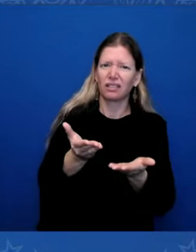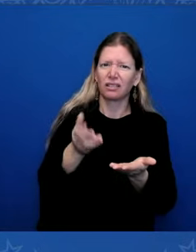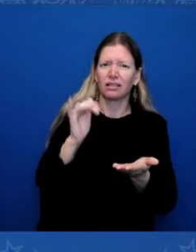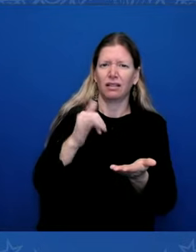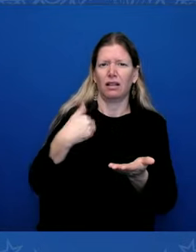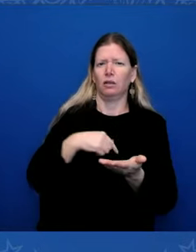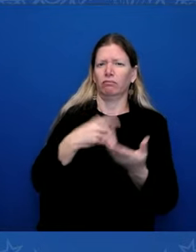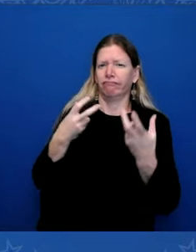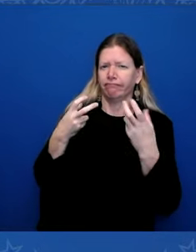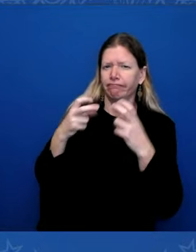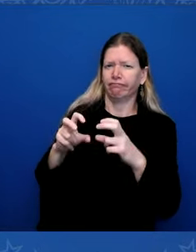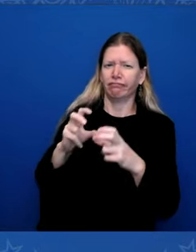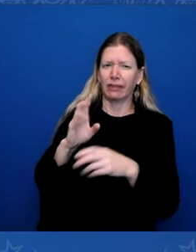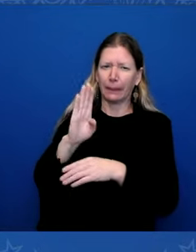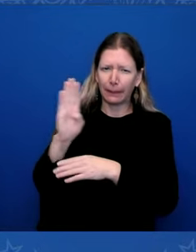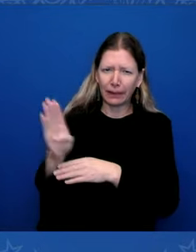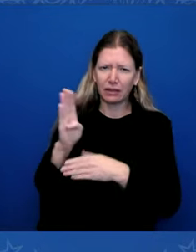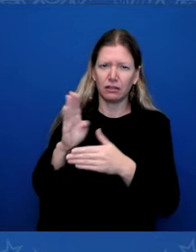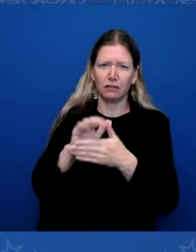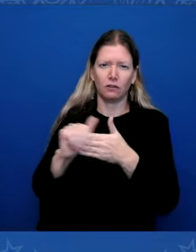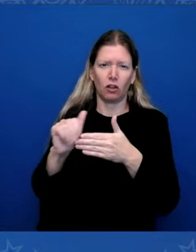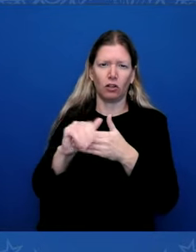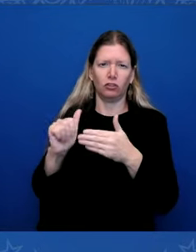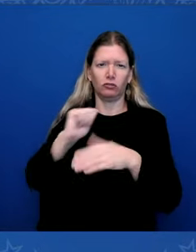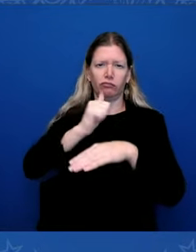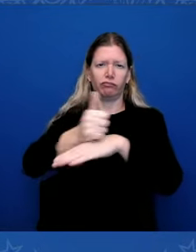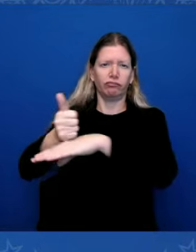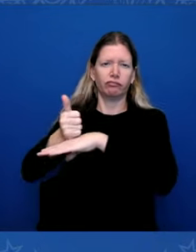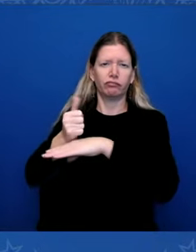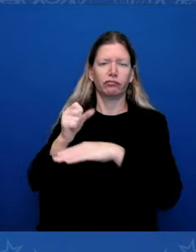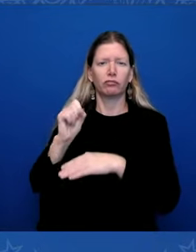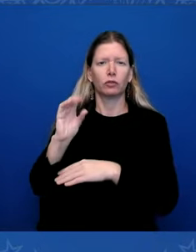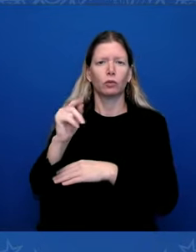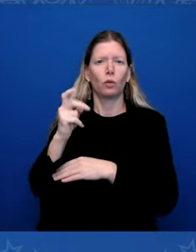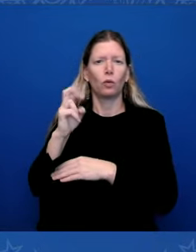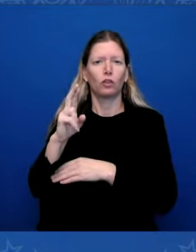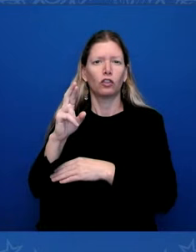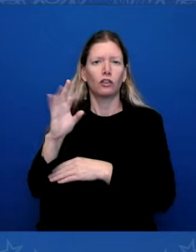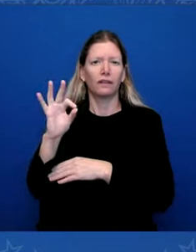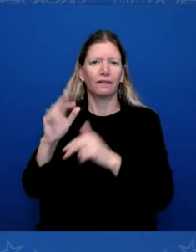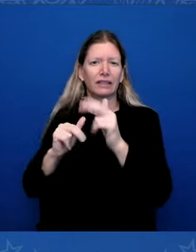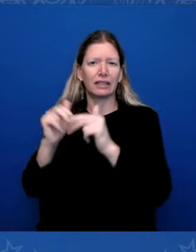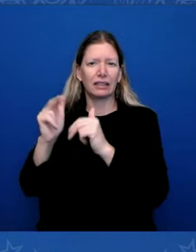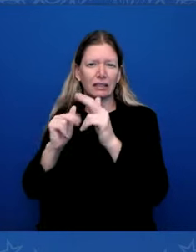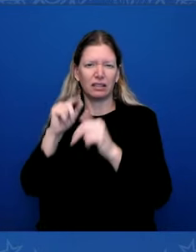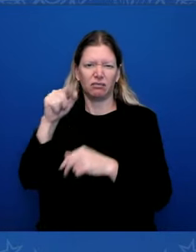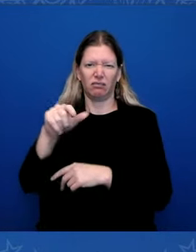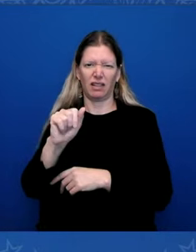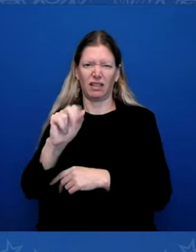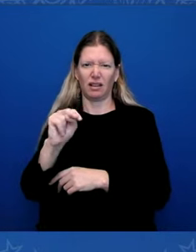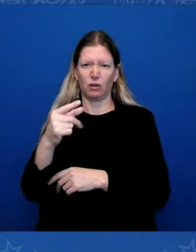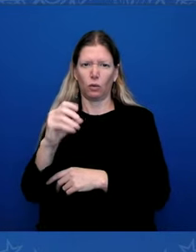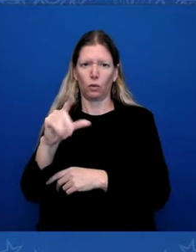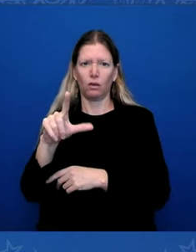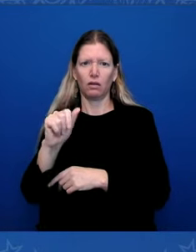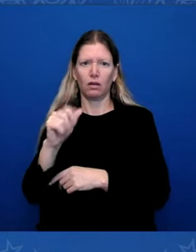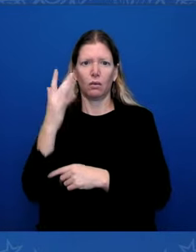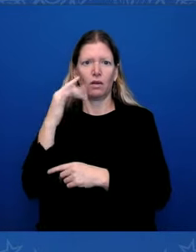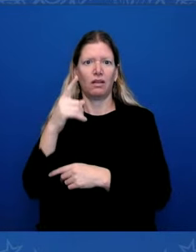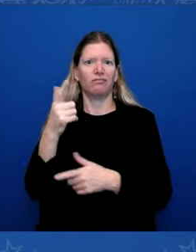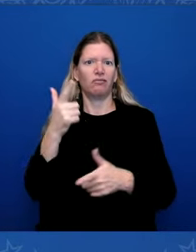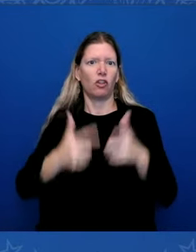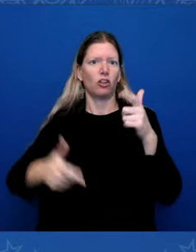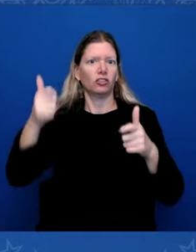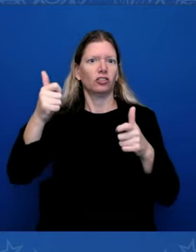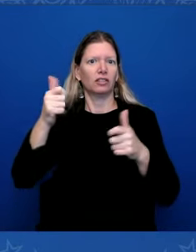the largest solar facility in the world, or among the largest. That helps Angola, but also helps the whole region.